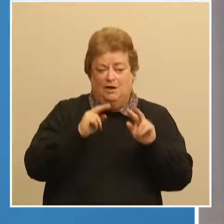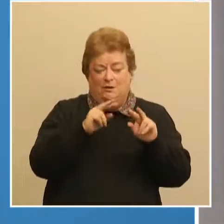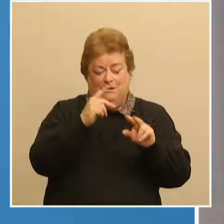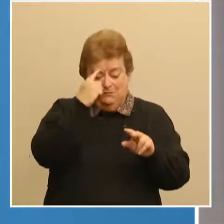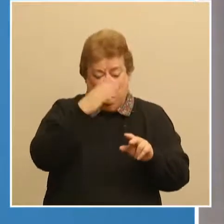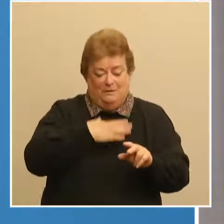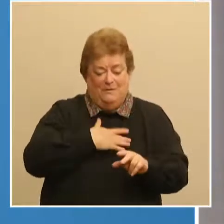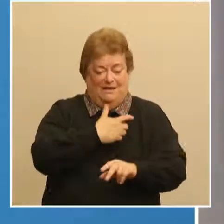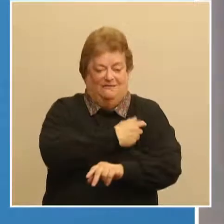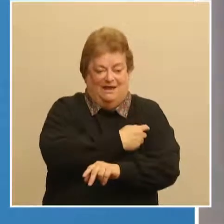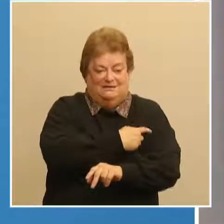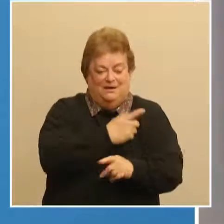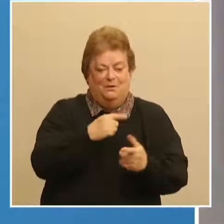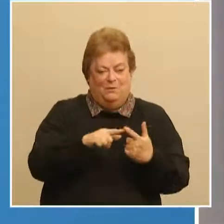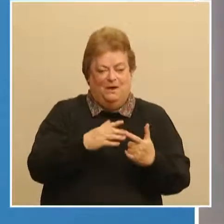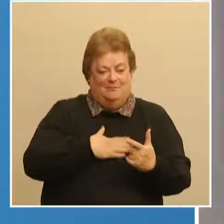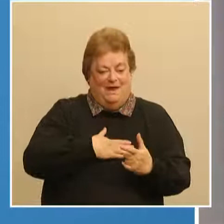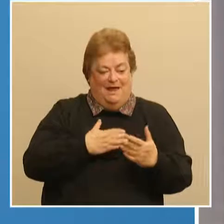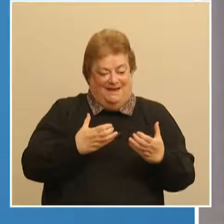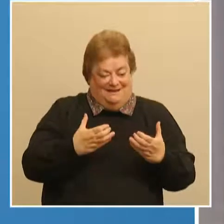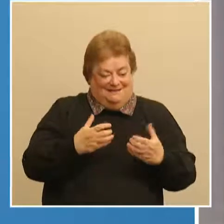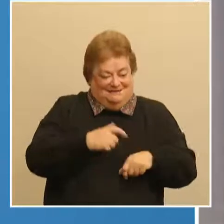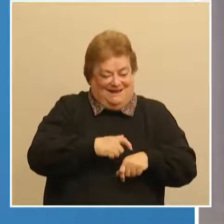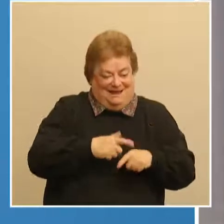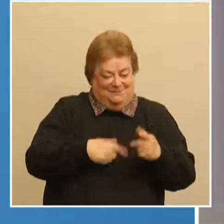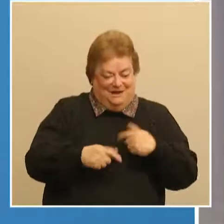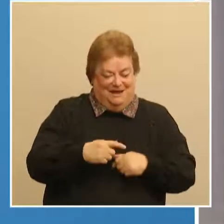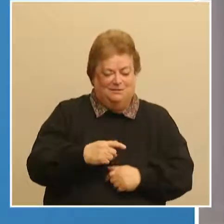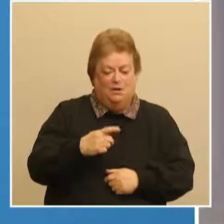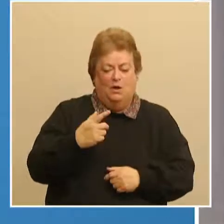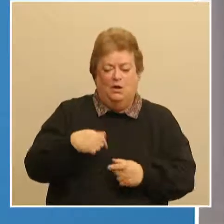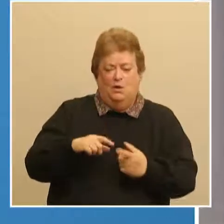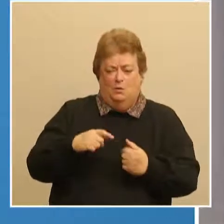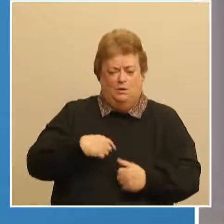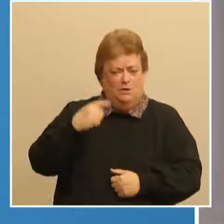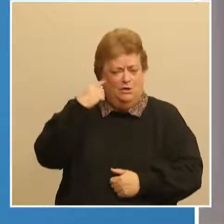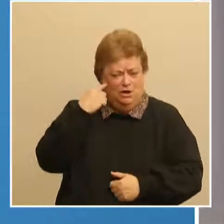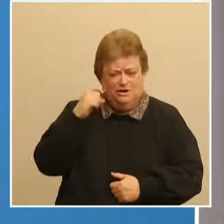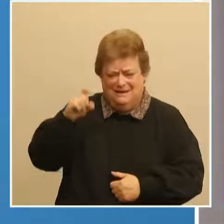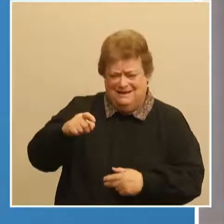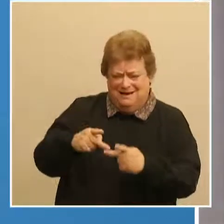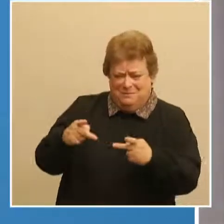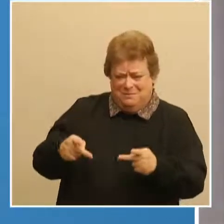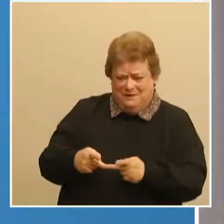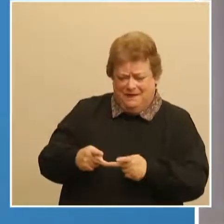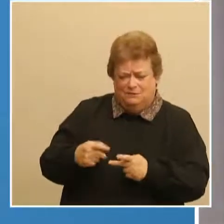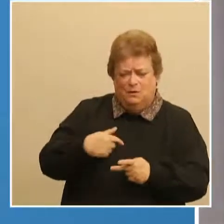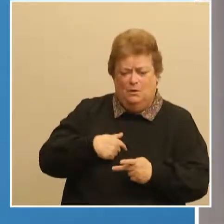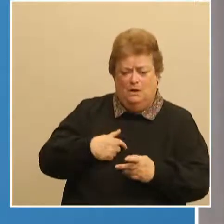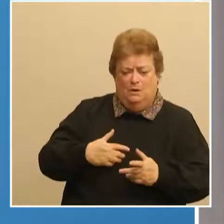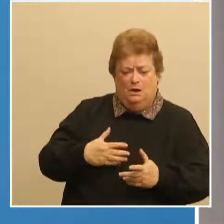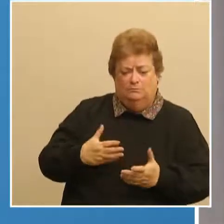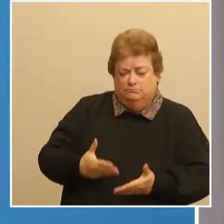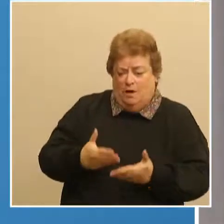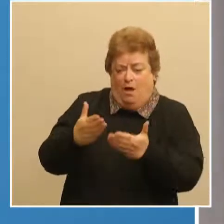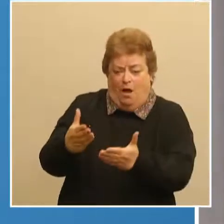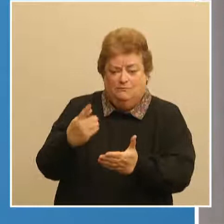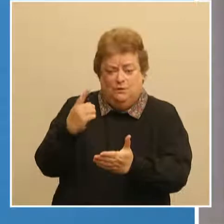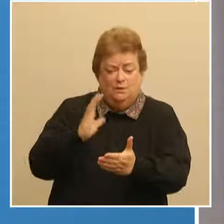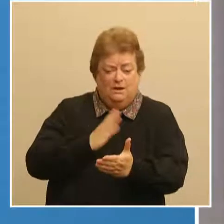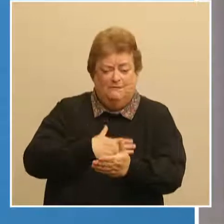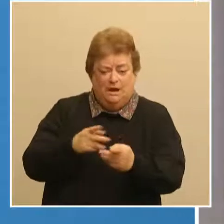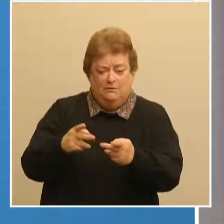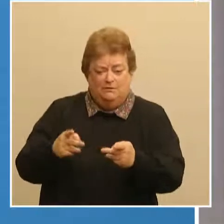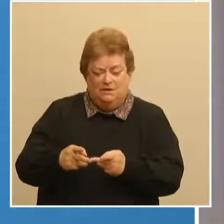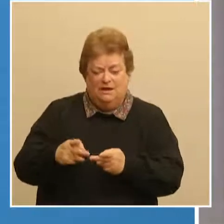when the opportunity arises. When we heard there was a need for a venue to conduct the COVID-19 vaccinations, we were eager to offer one of our facilities.